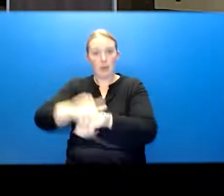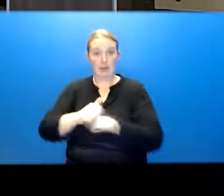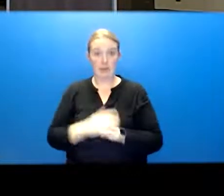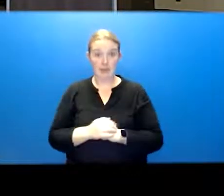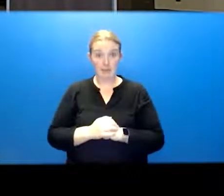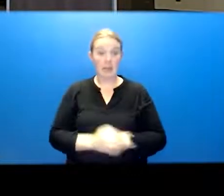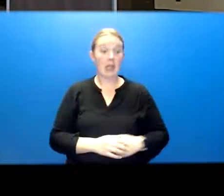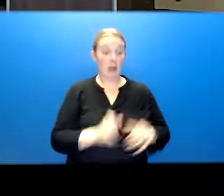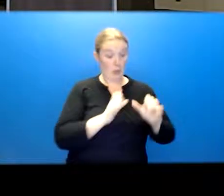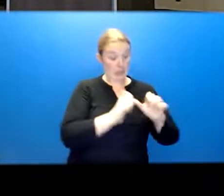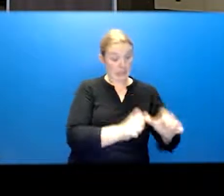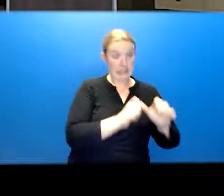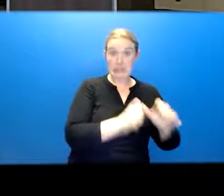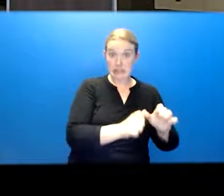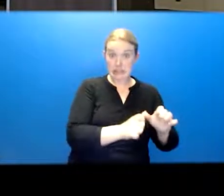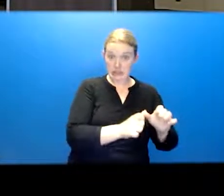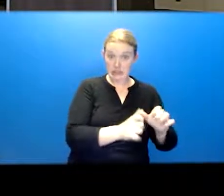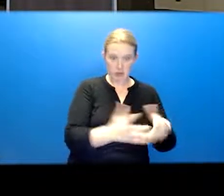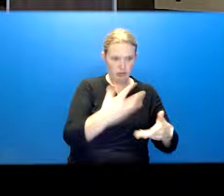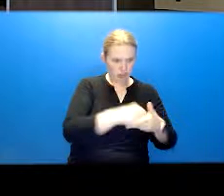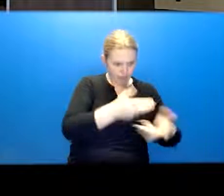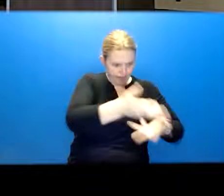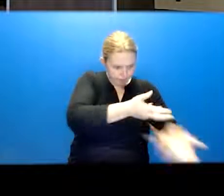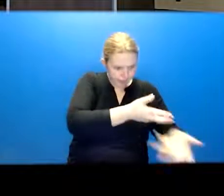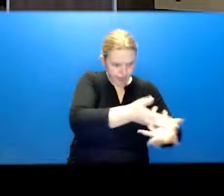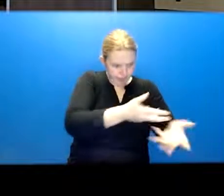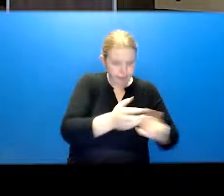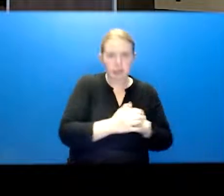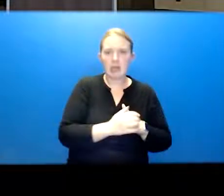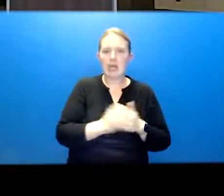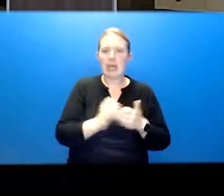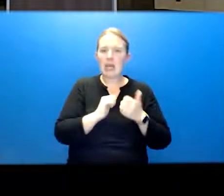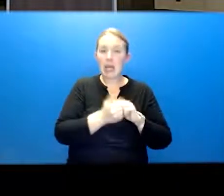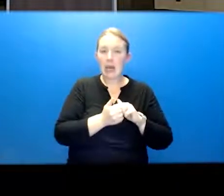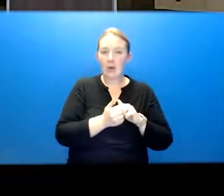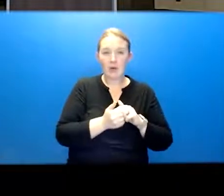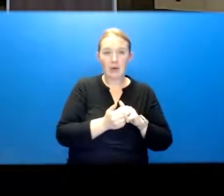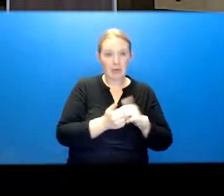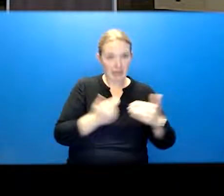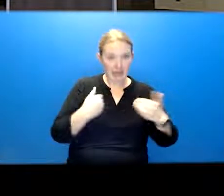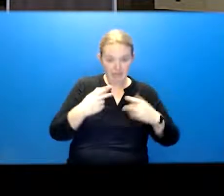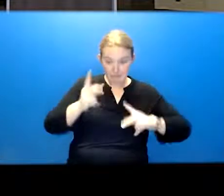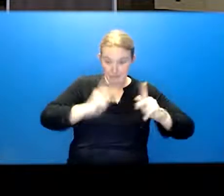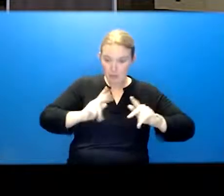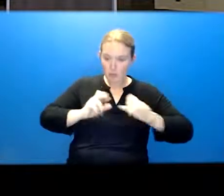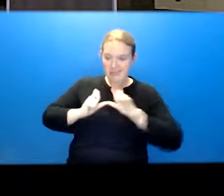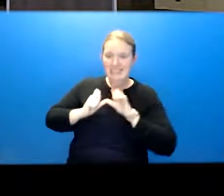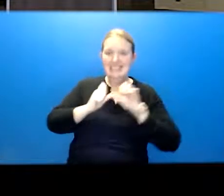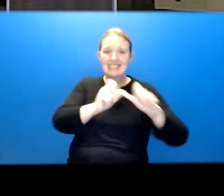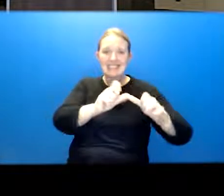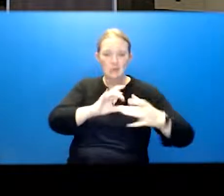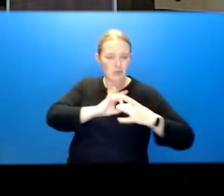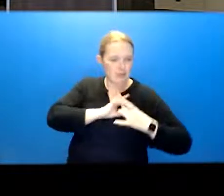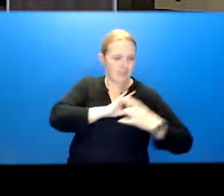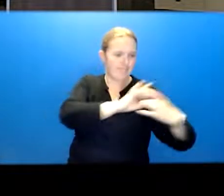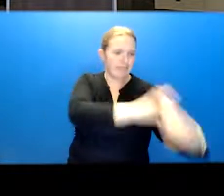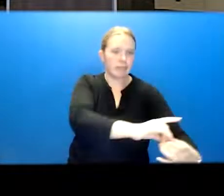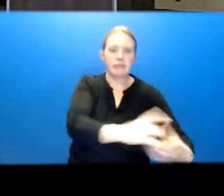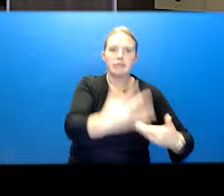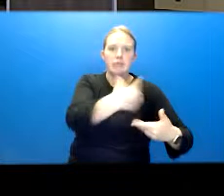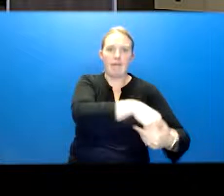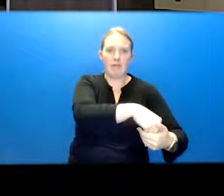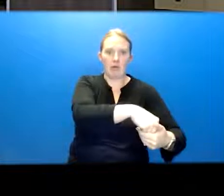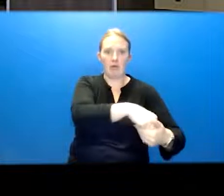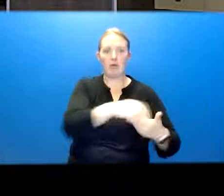Continuous engagement is where we look at how do we get people continuously involved throughout services. And I think a lot of the work